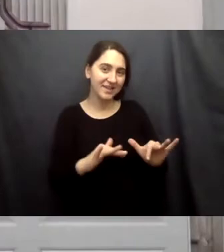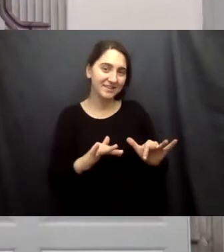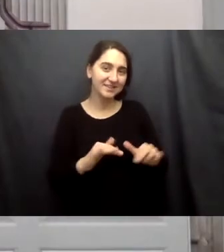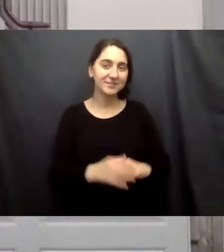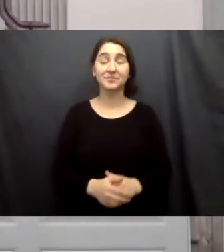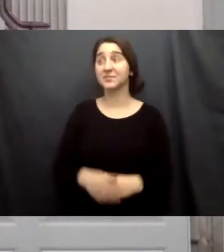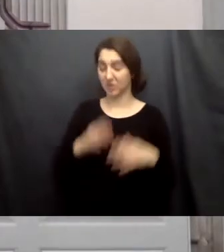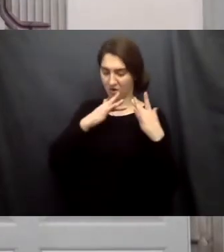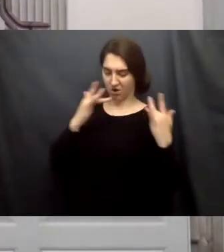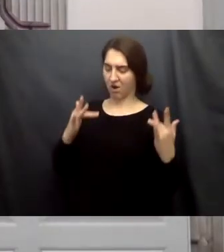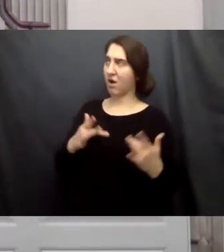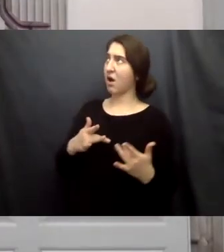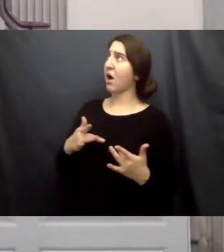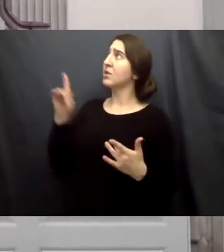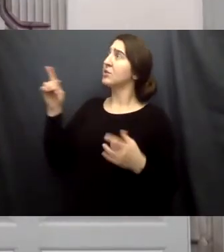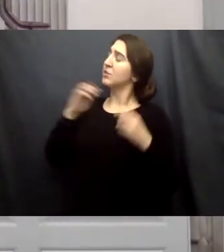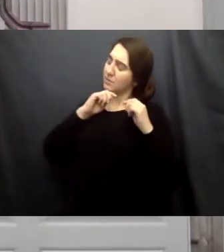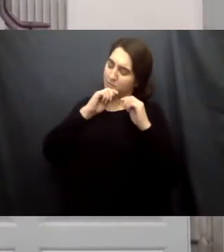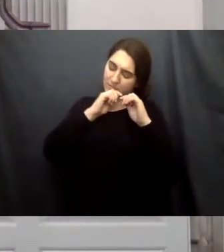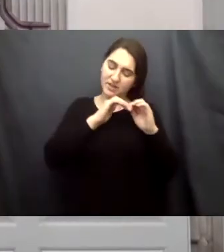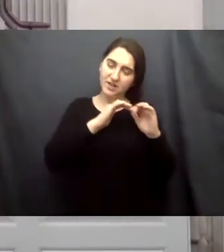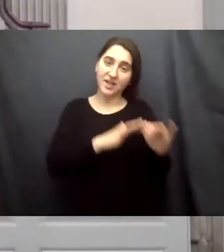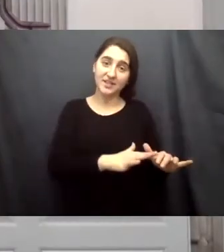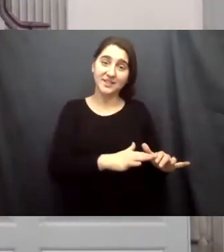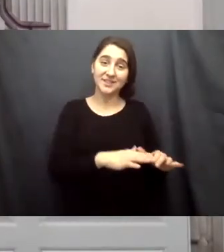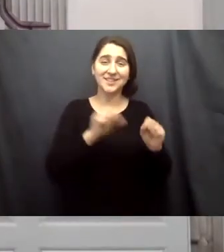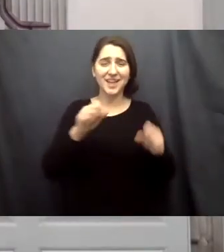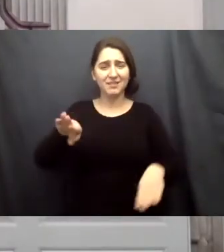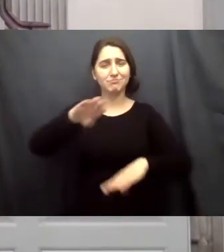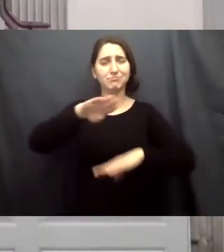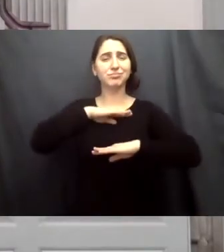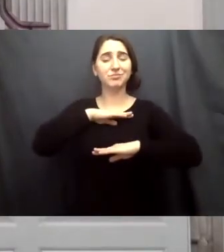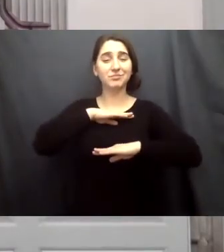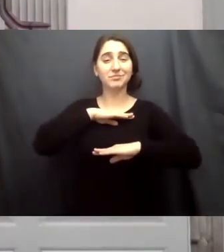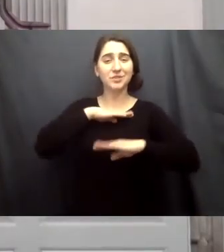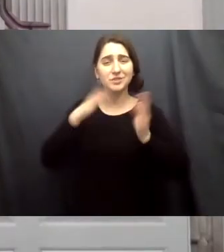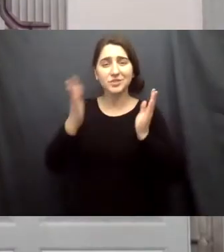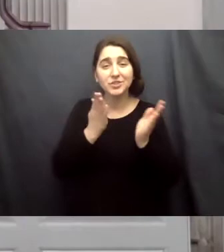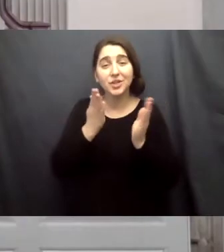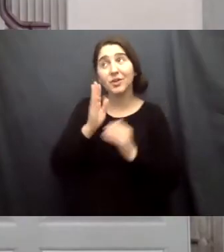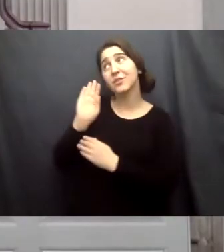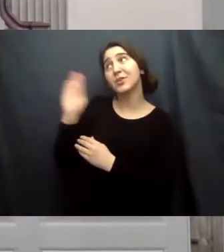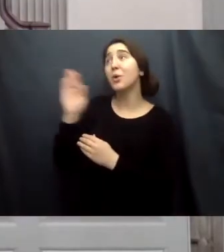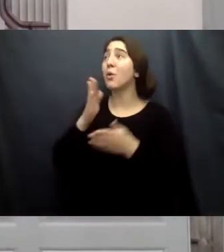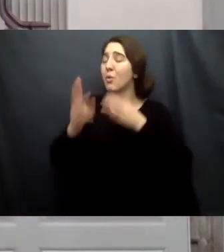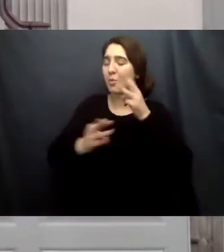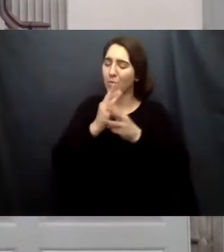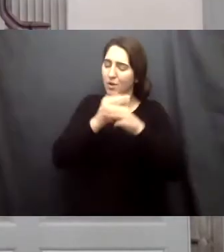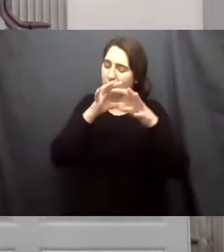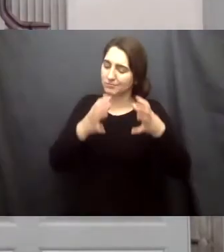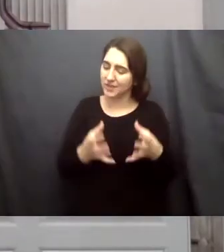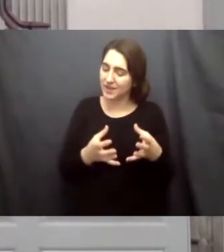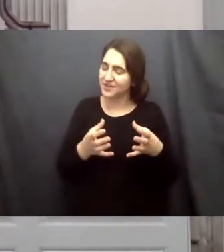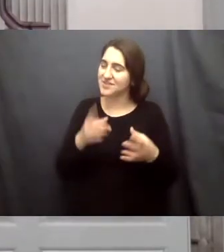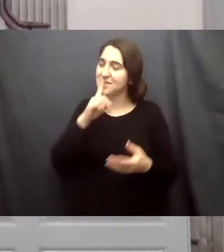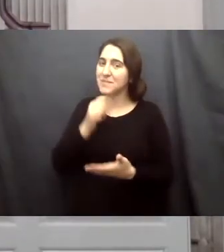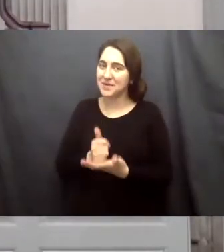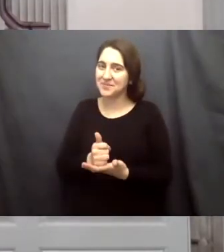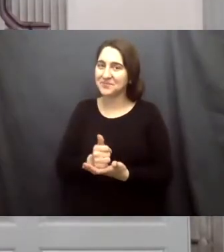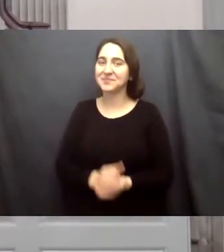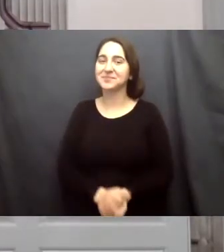Bless our hearts with fullness that they may nourish us as we serve and feed your world. Amen.